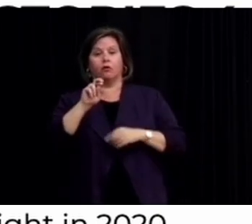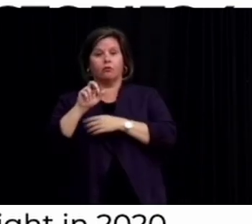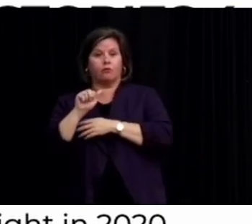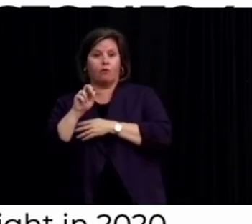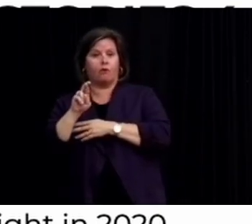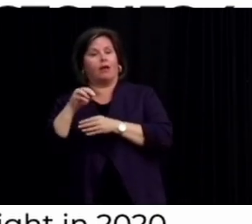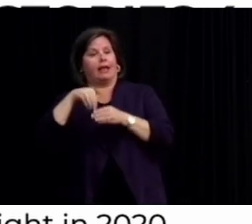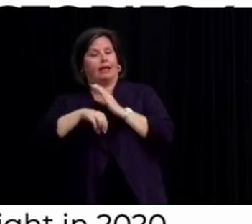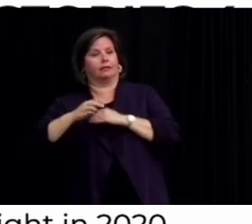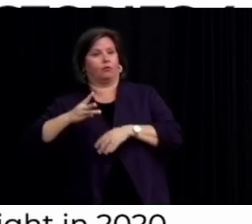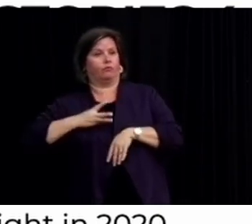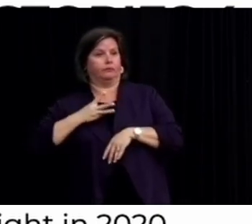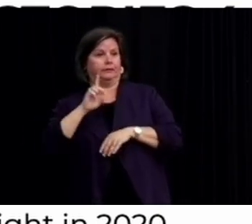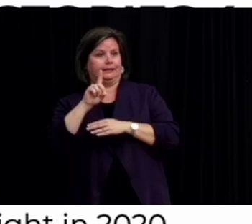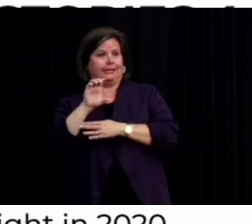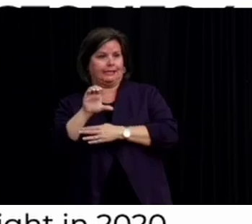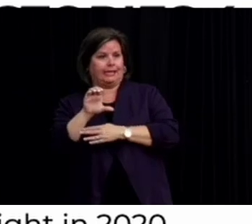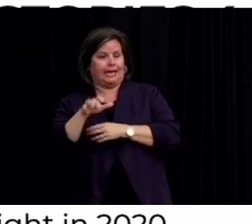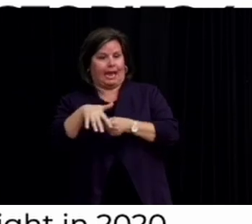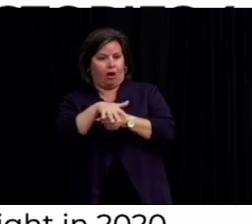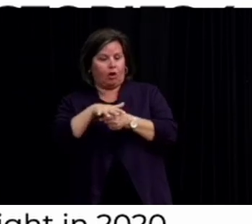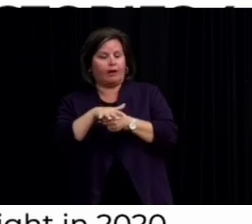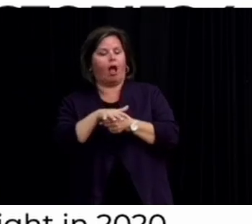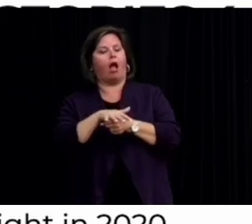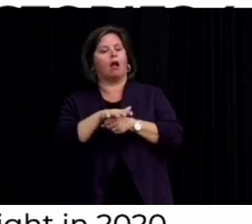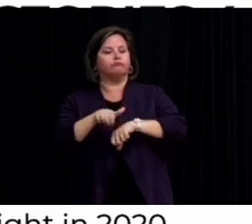used a grant to establish or continue the